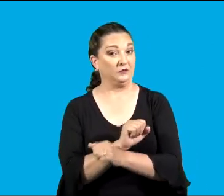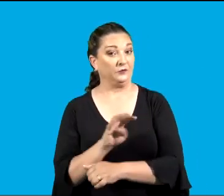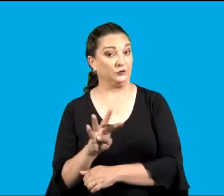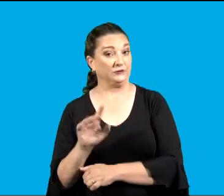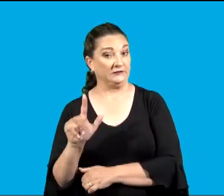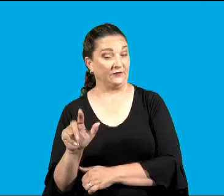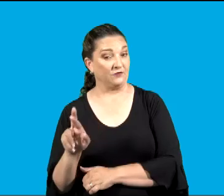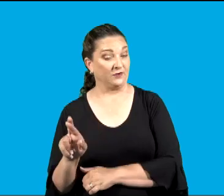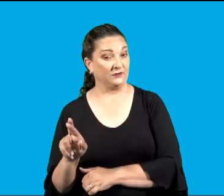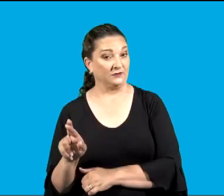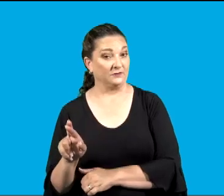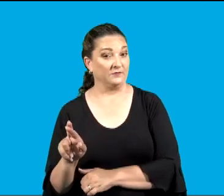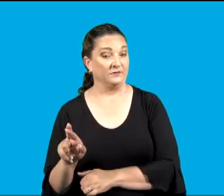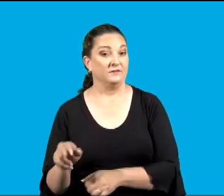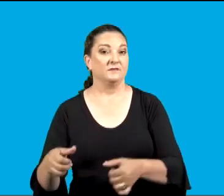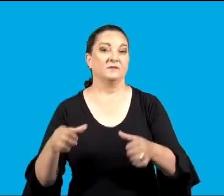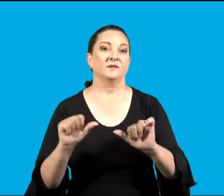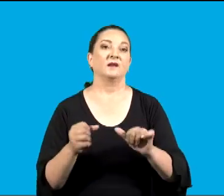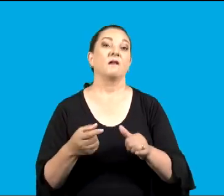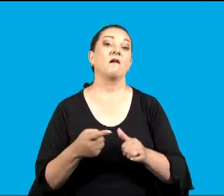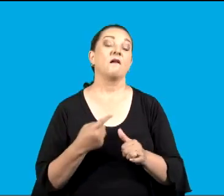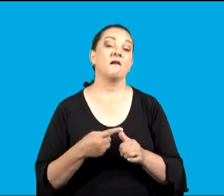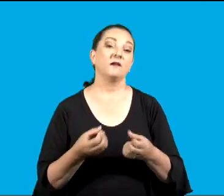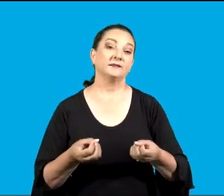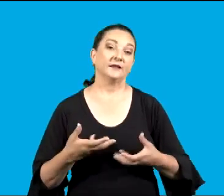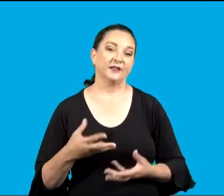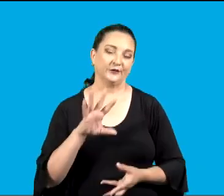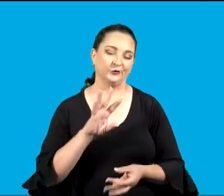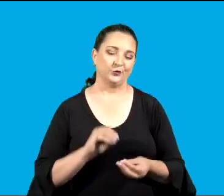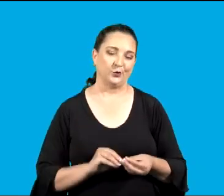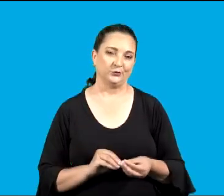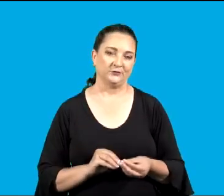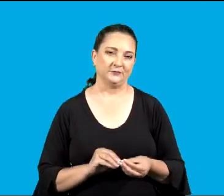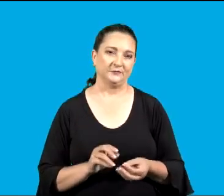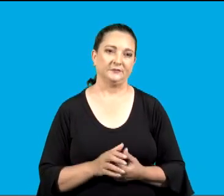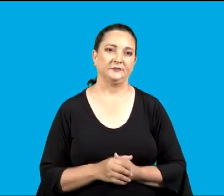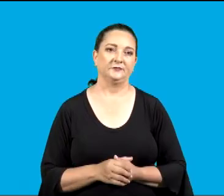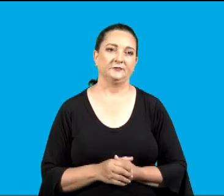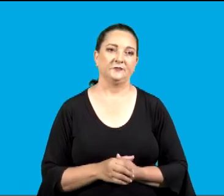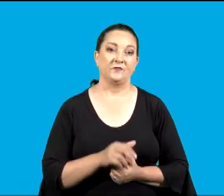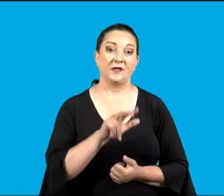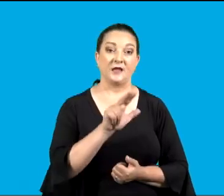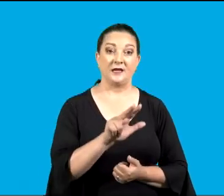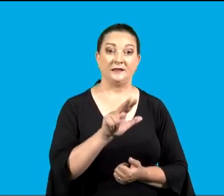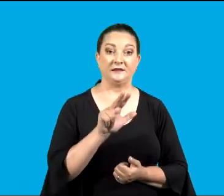the 47 rand. And then that will give me the total, which